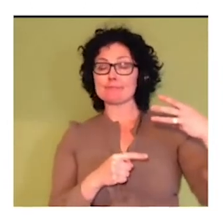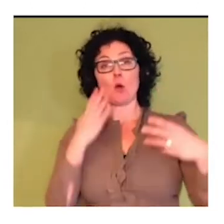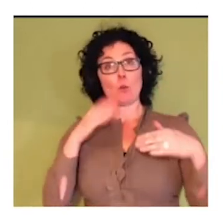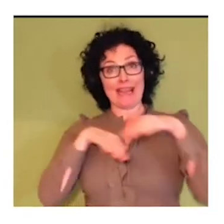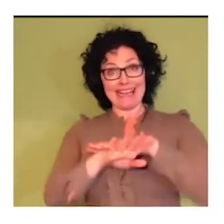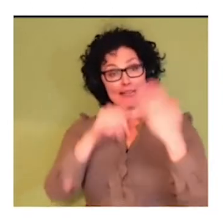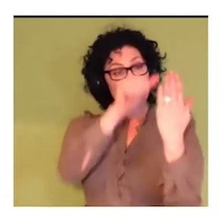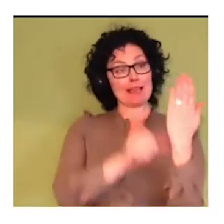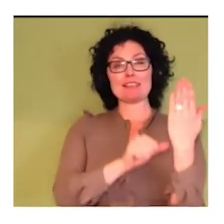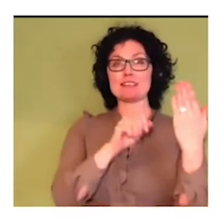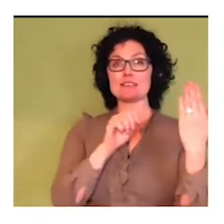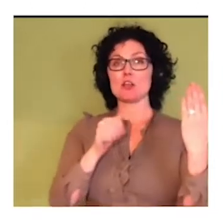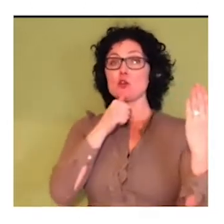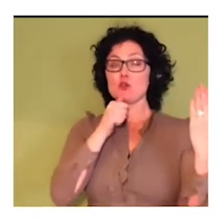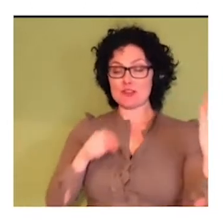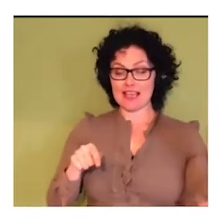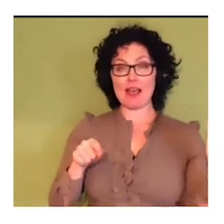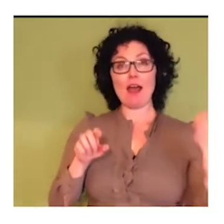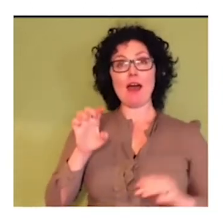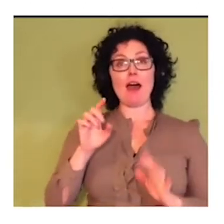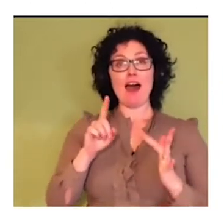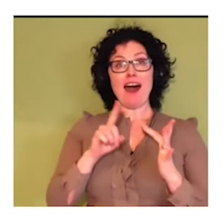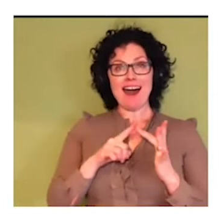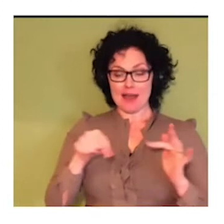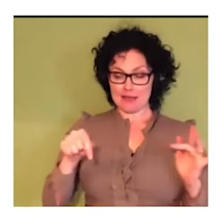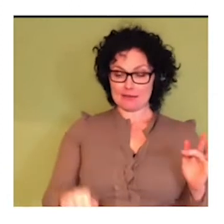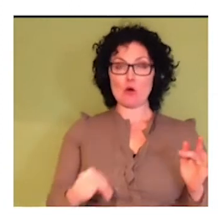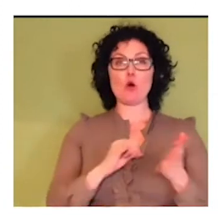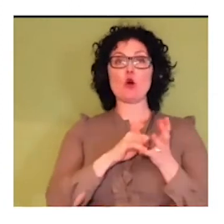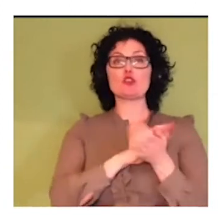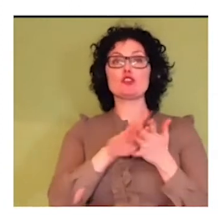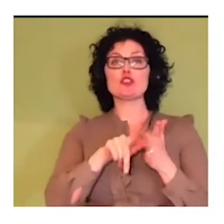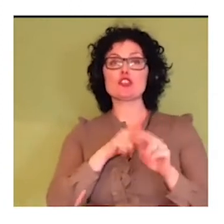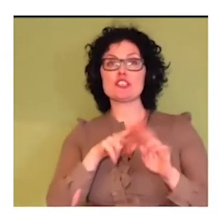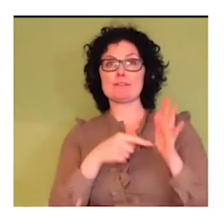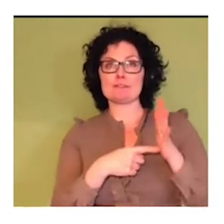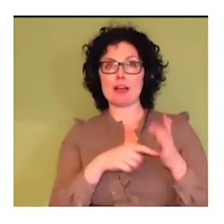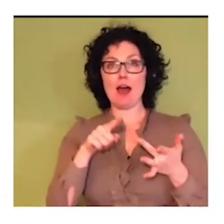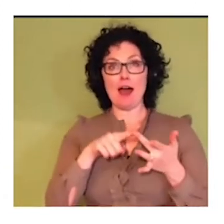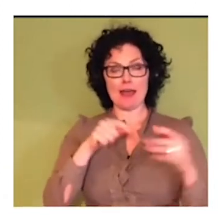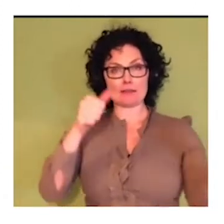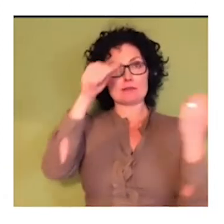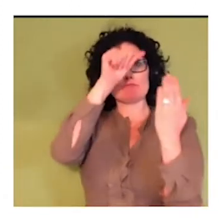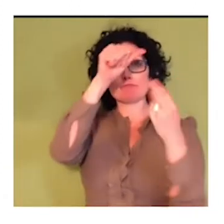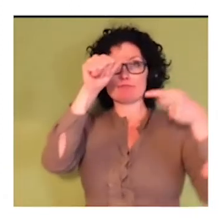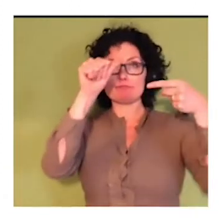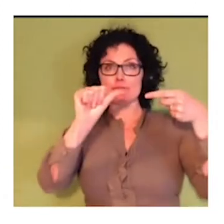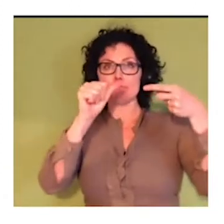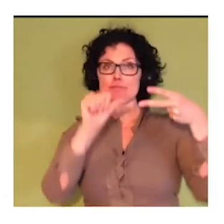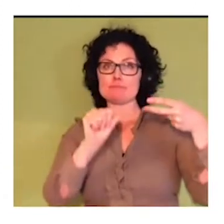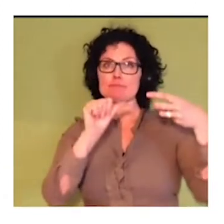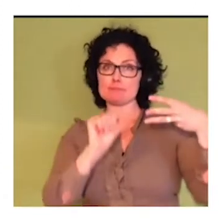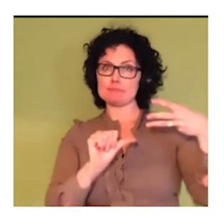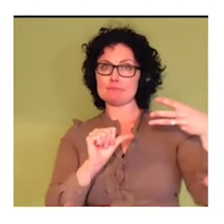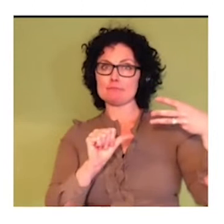the items with I and Shift I. That moves me through item by item. Bullet, some survivors died shortly afterwards. Now, if I'm